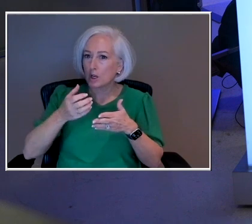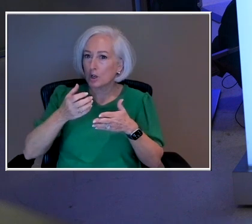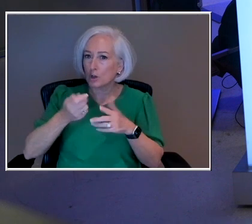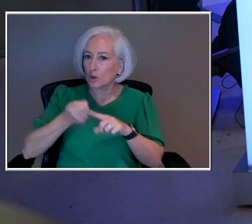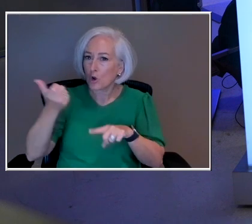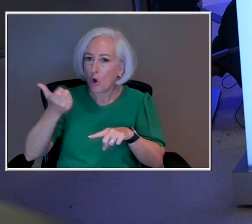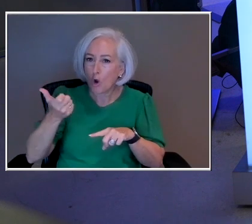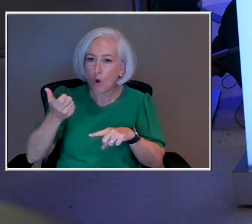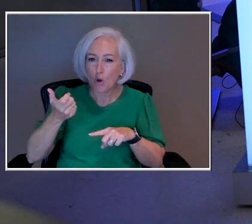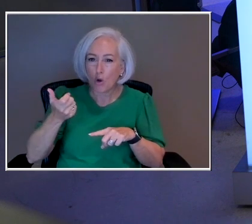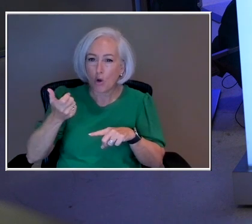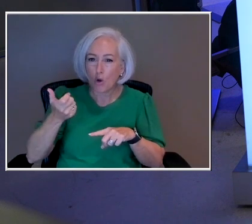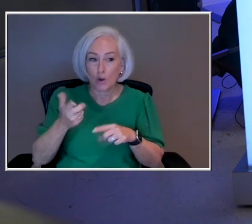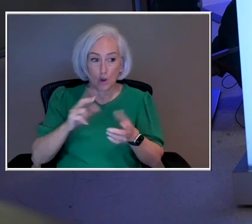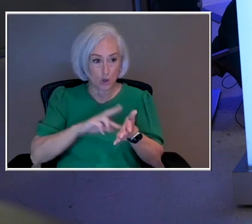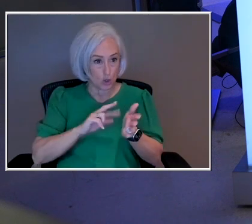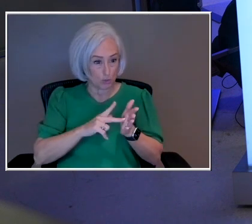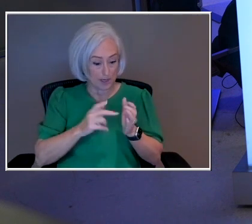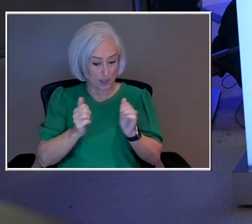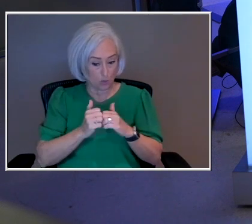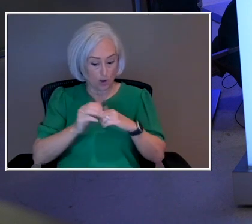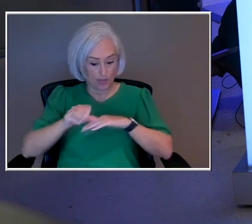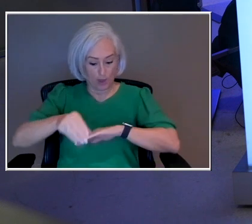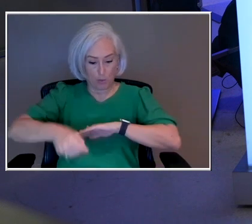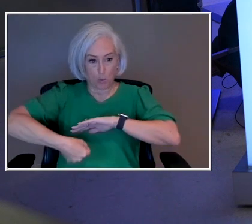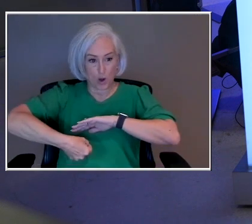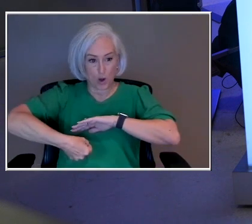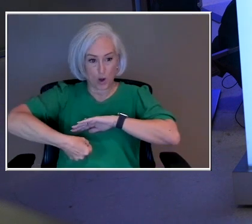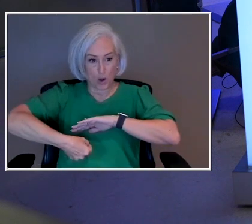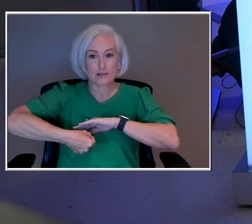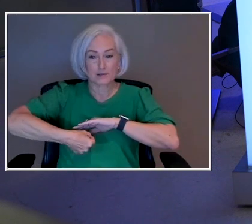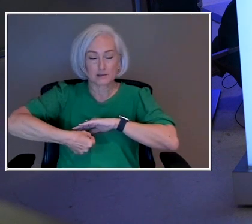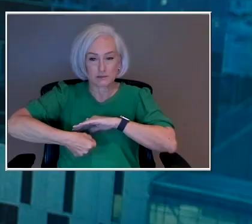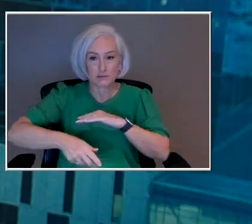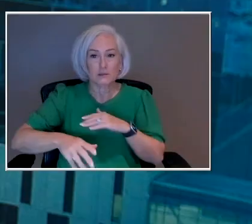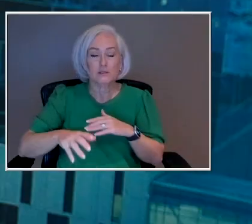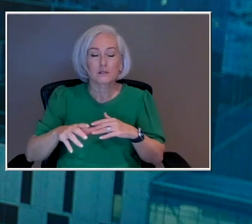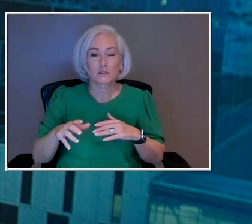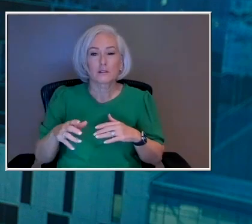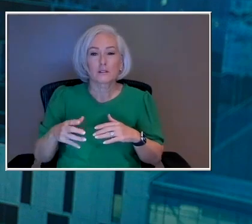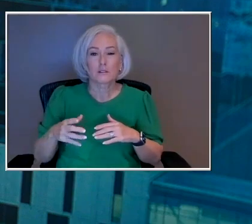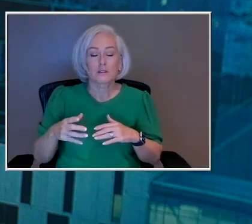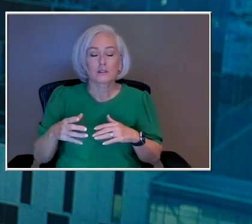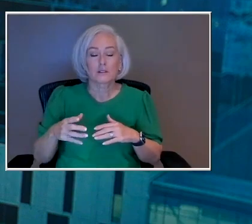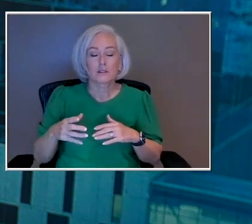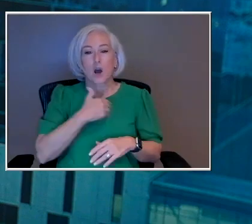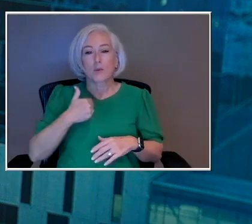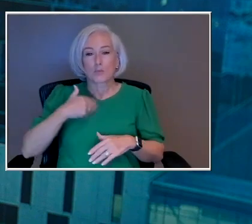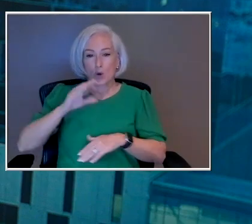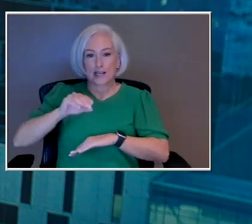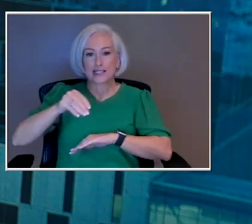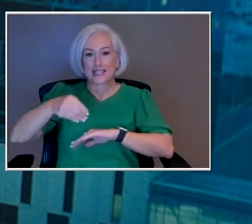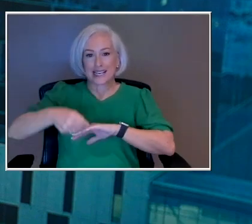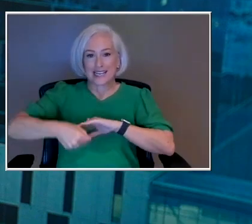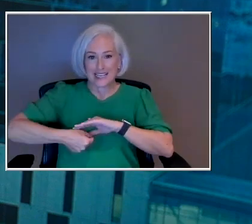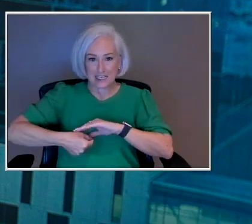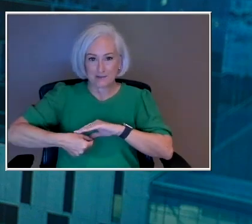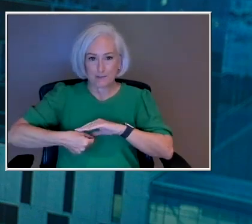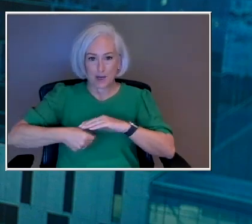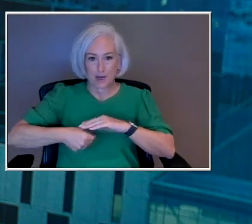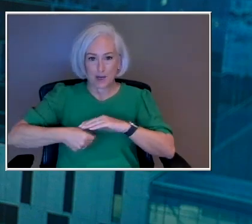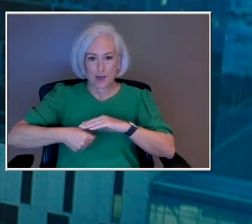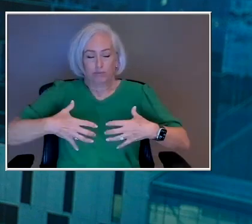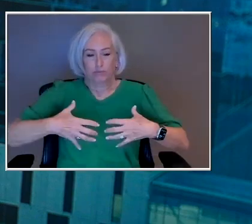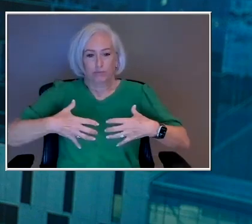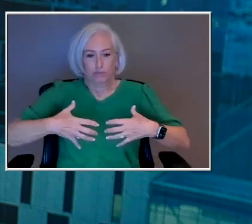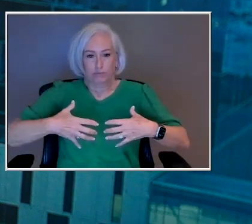in an augmentation? Yeah, so you have breast Yes. implants. So all a breast implant from an augmentation, it's enhancement, right? Right. So